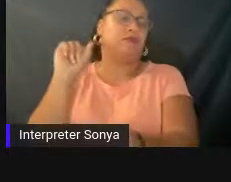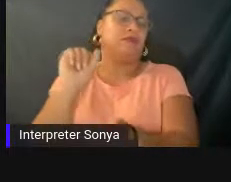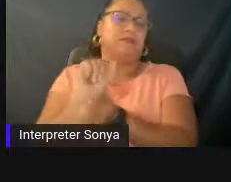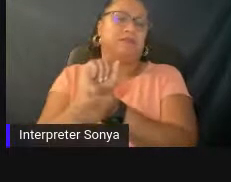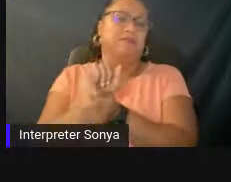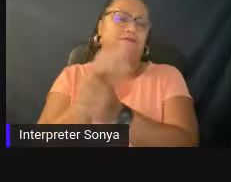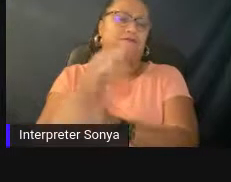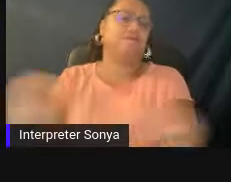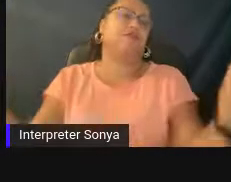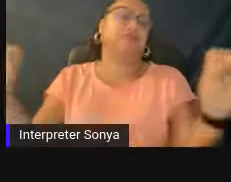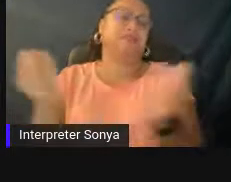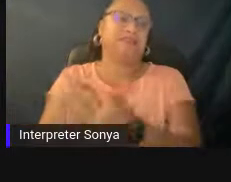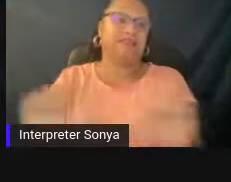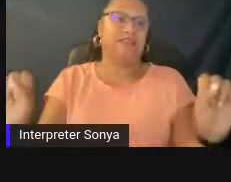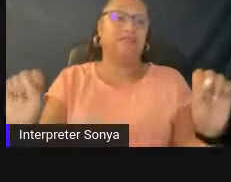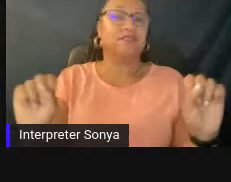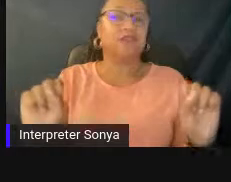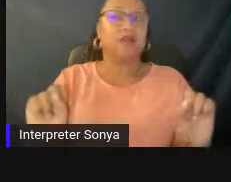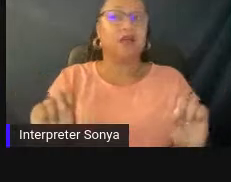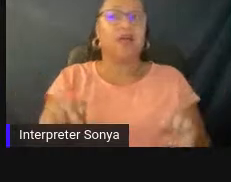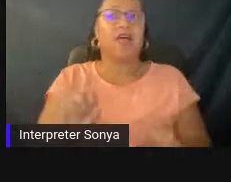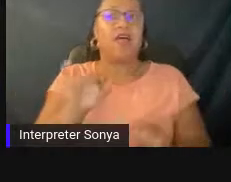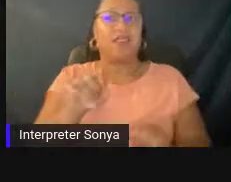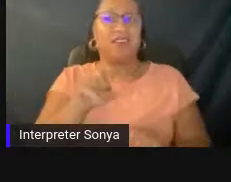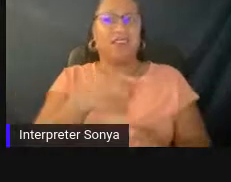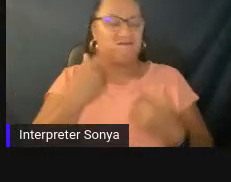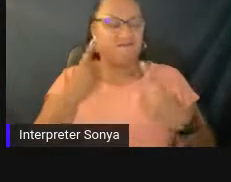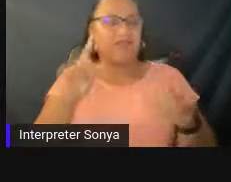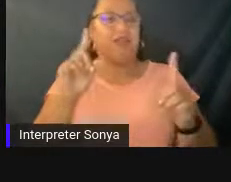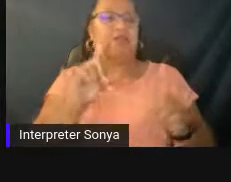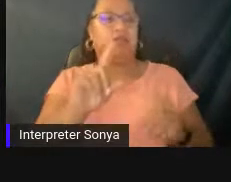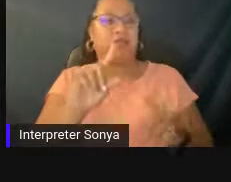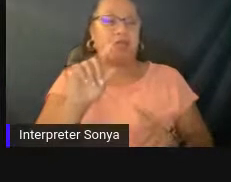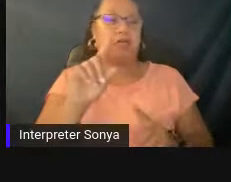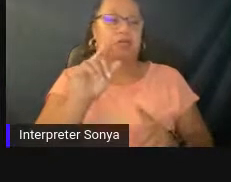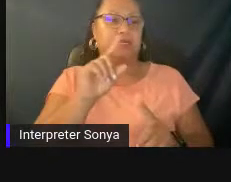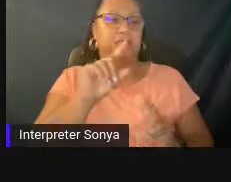the first to recognize the date of June 19th,